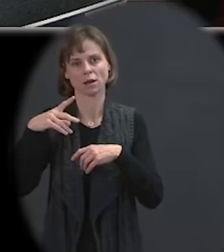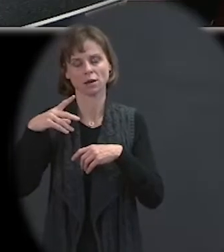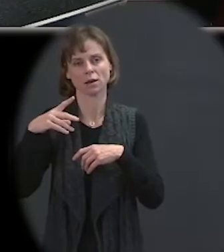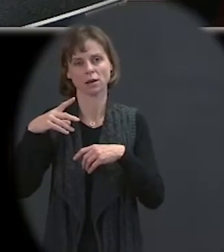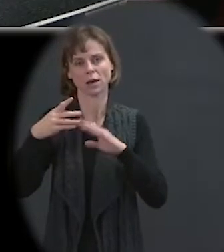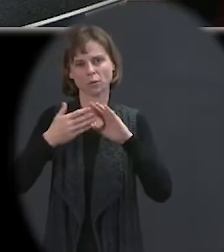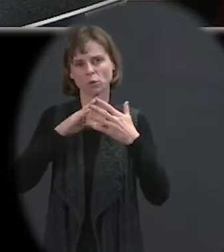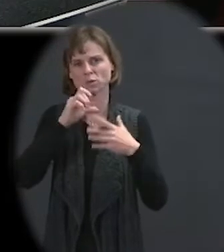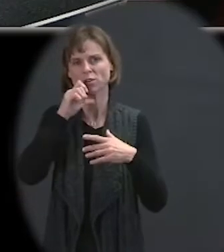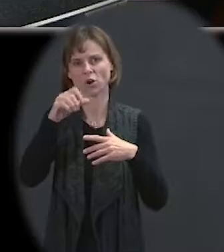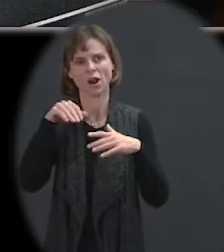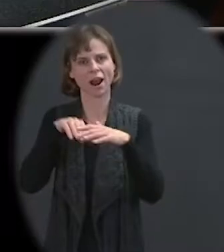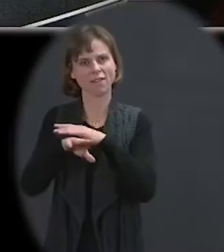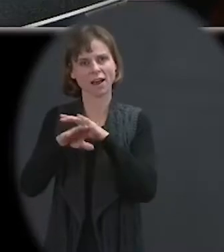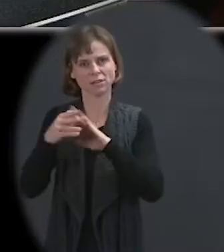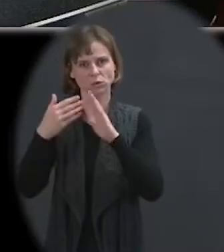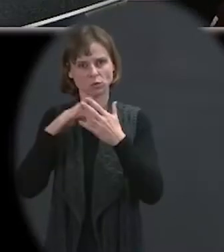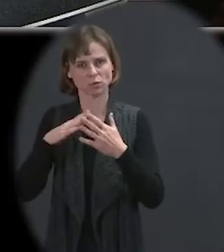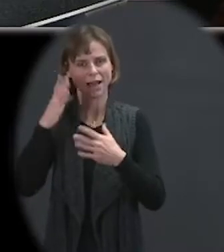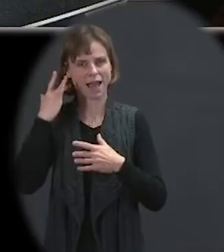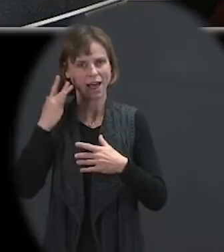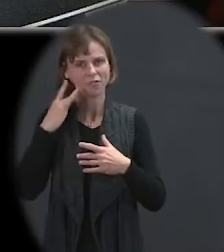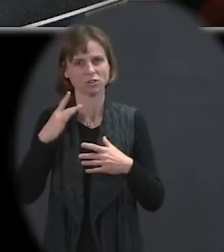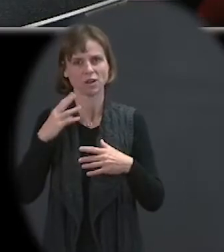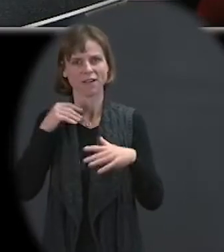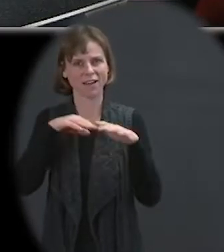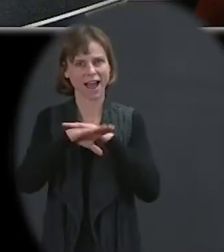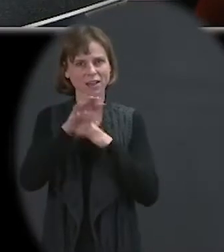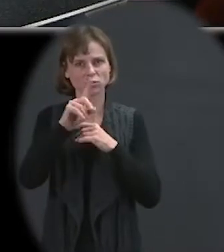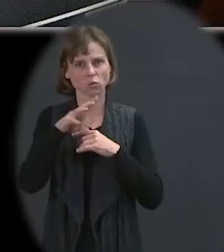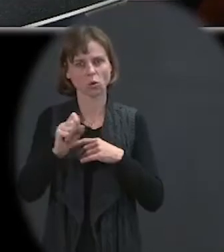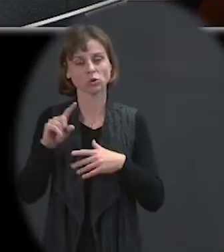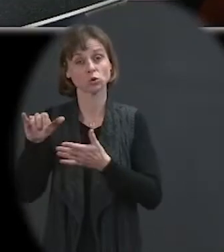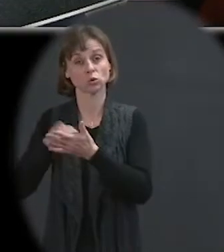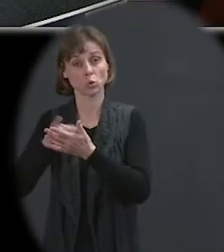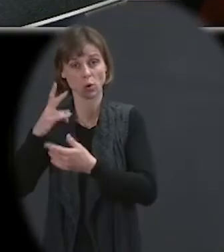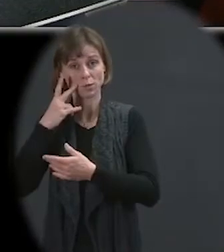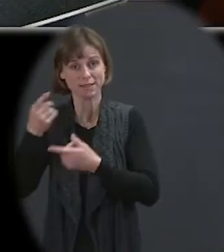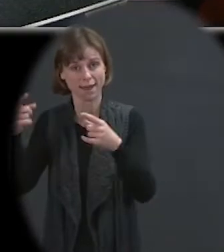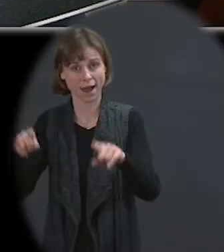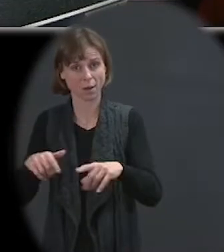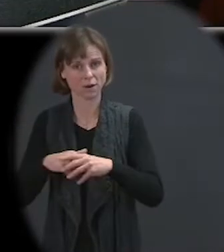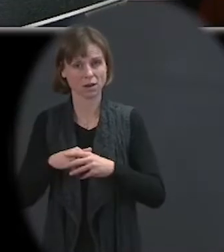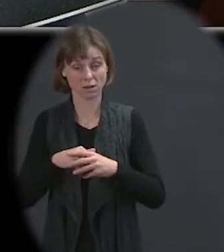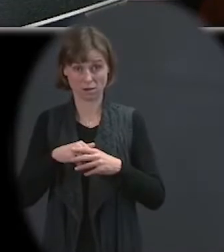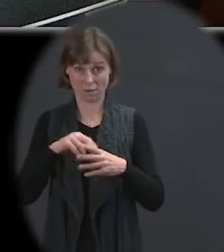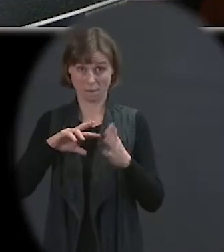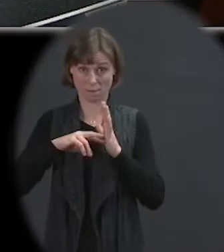California, there are wealthy residents who are using access codes. In New York, we're seeing that happen. What's the White House's